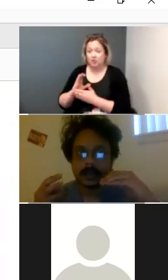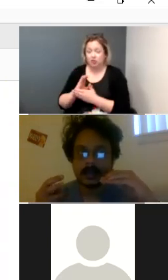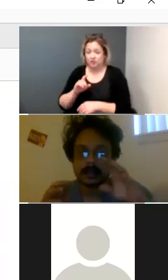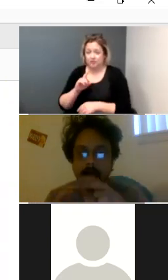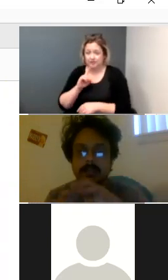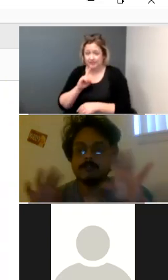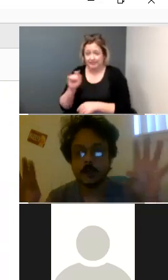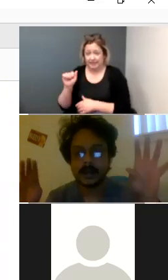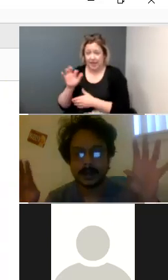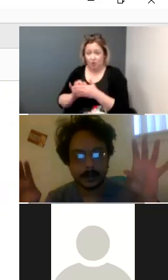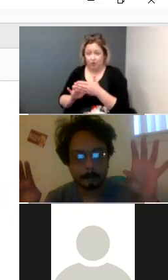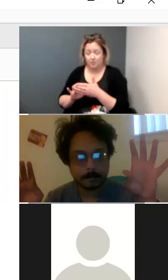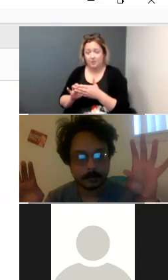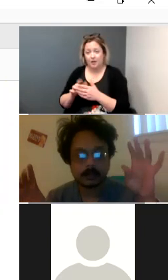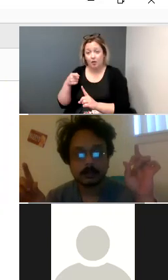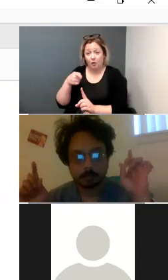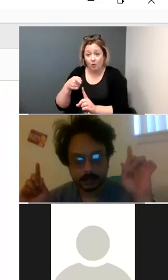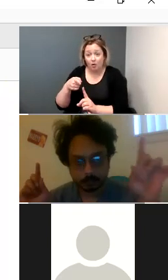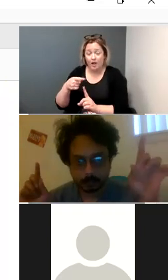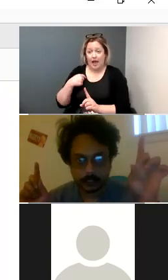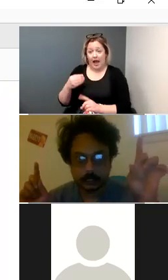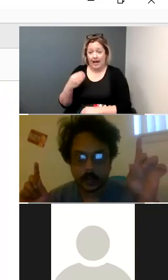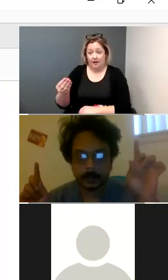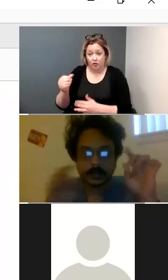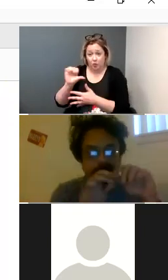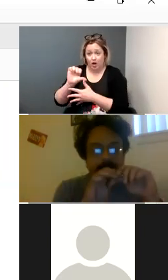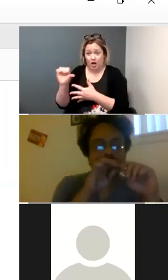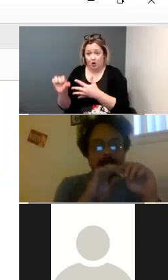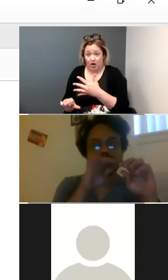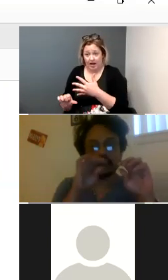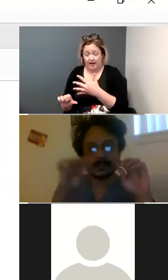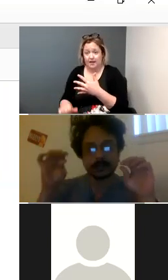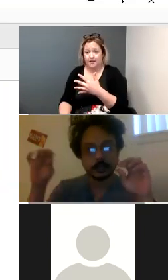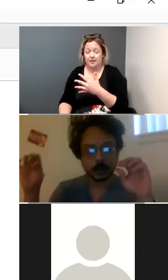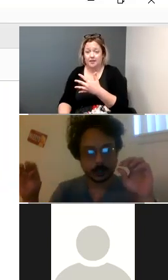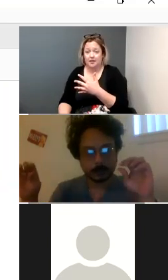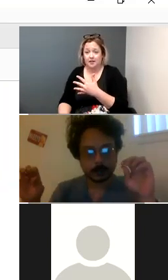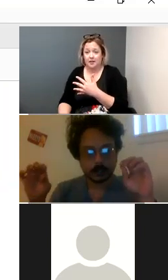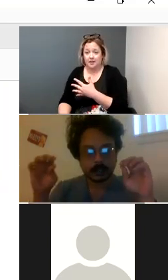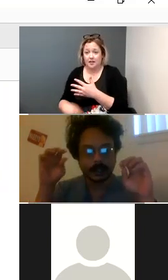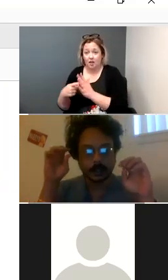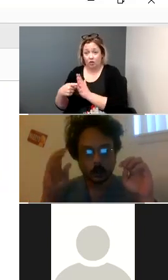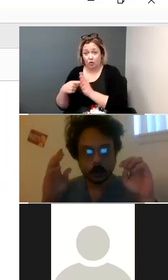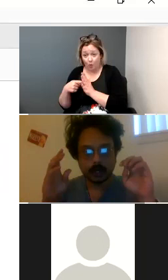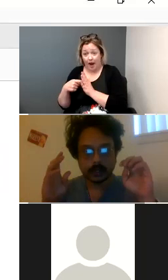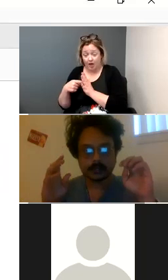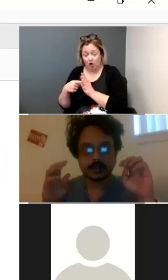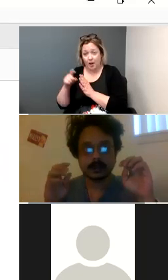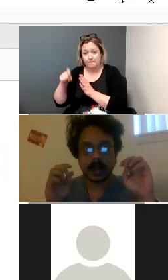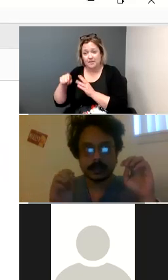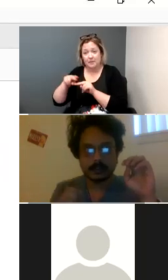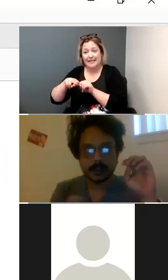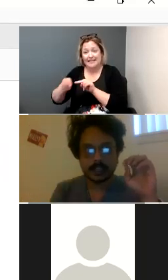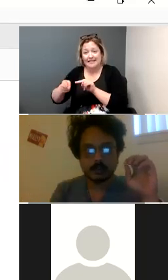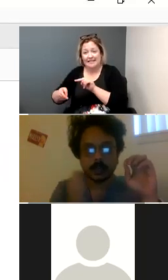is that I give you an array. The requirement is that array is in ascending order. And the goal is